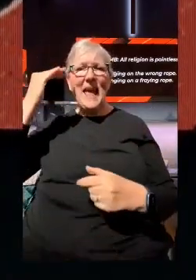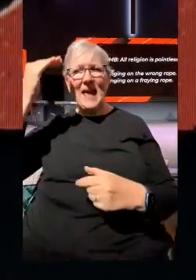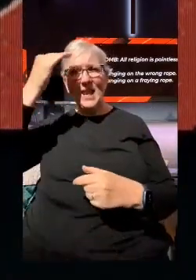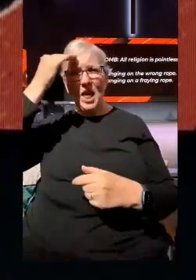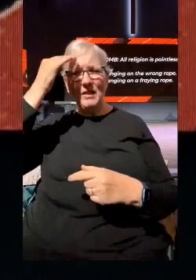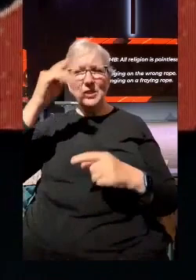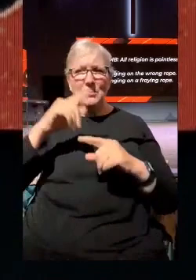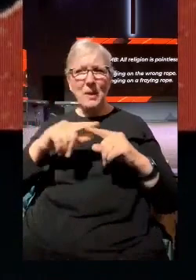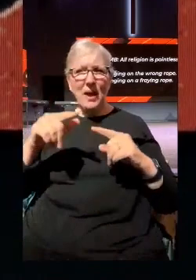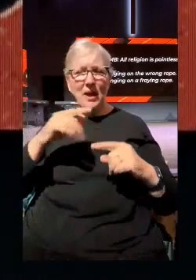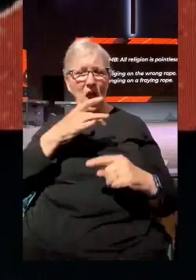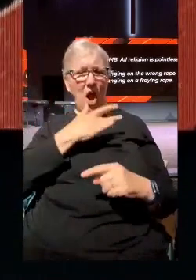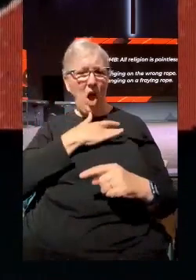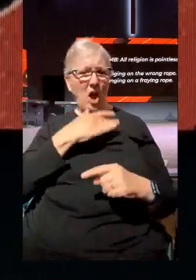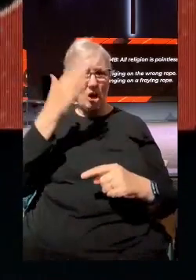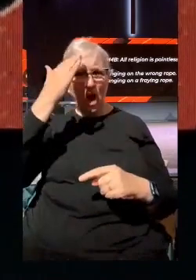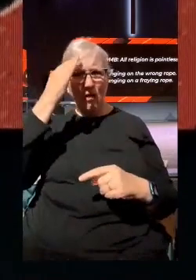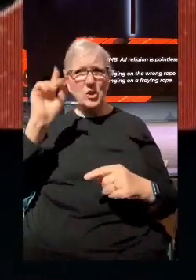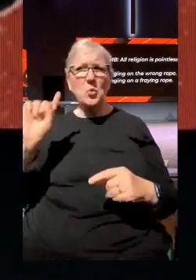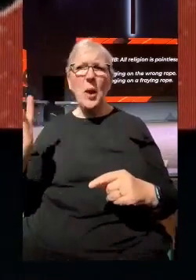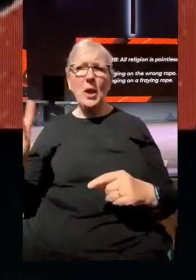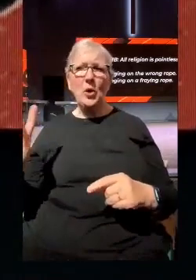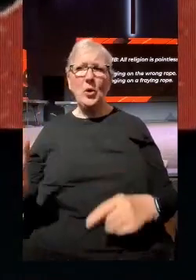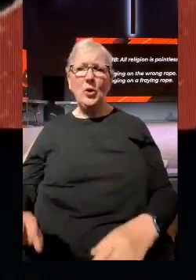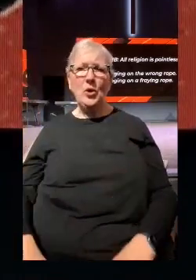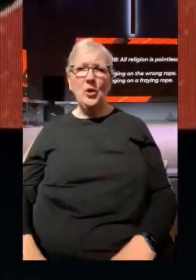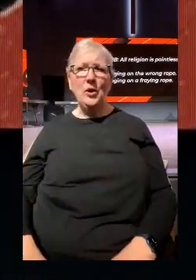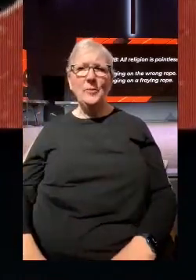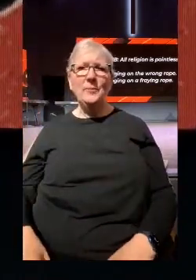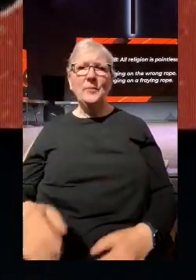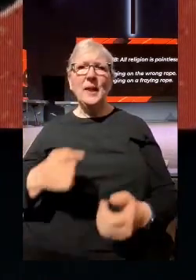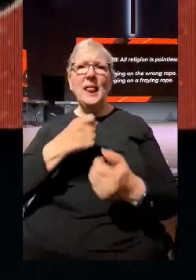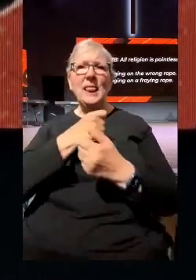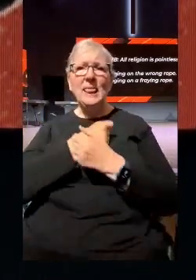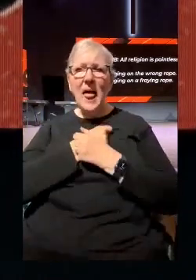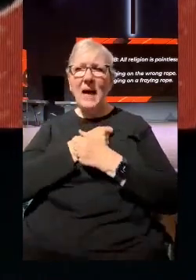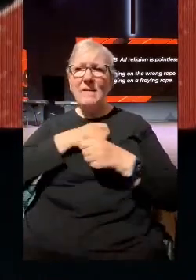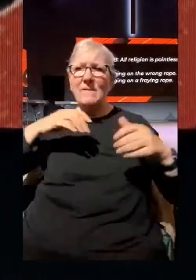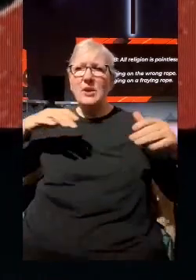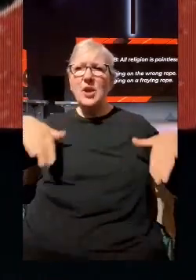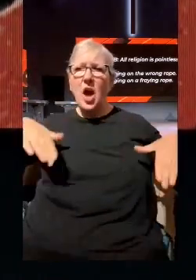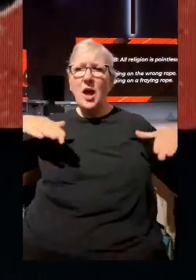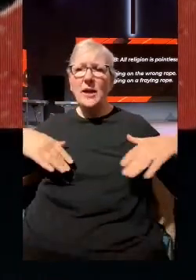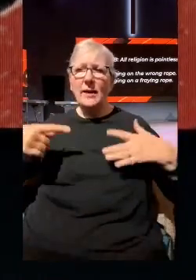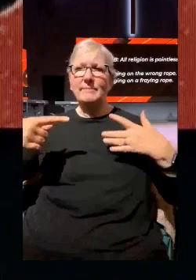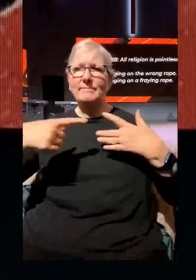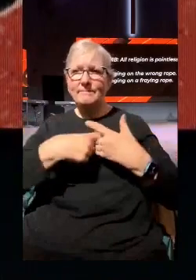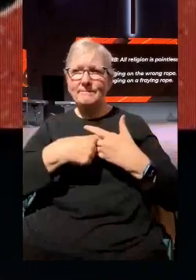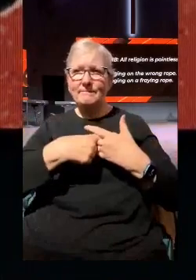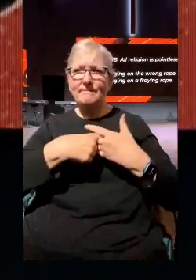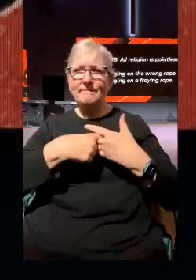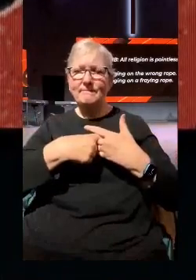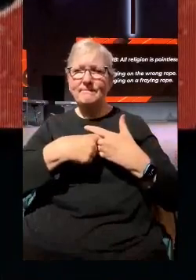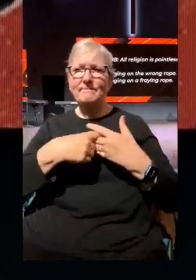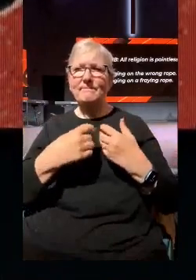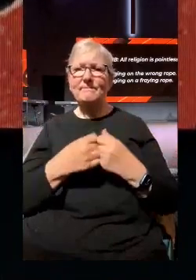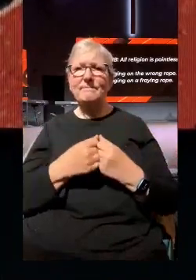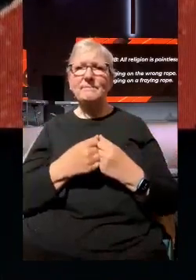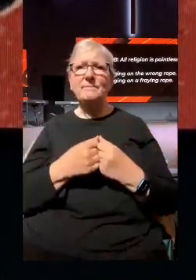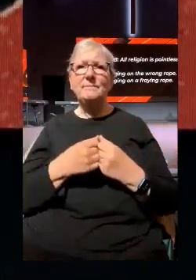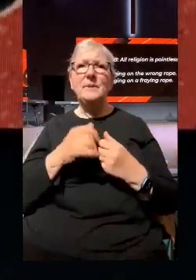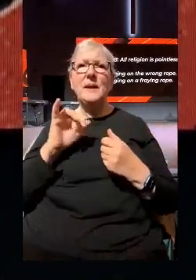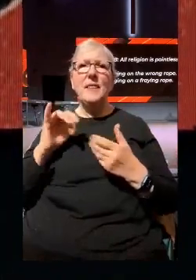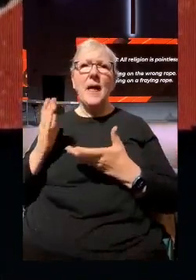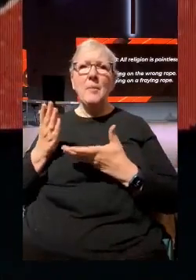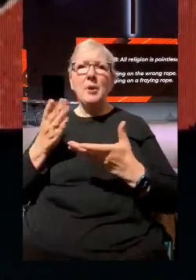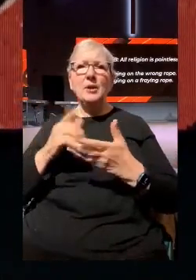yet heart knowledge. Love hasn't pierced your heart. And that brings us to our truth bomb.